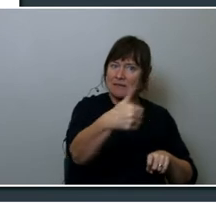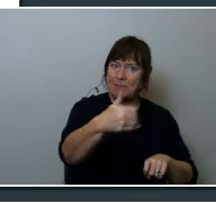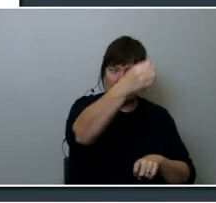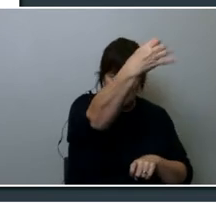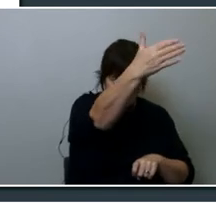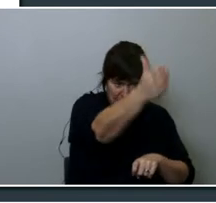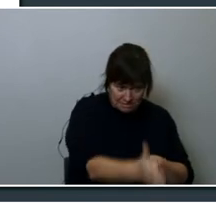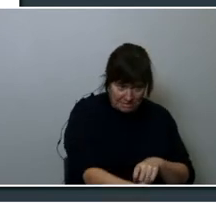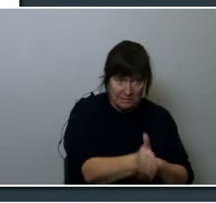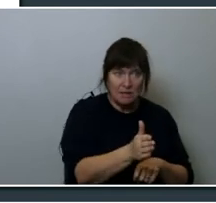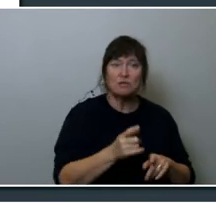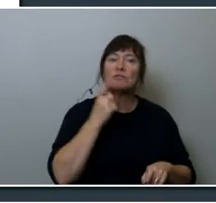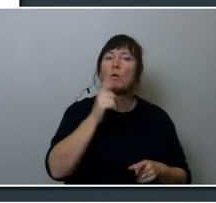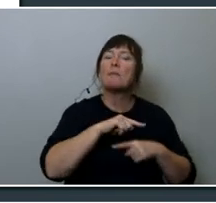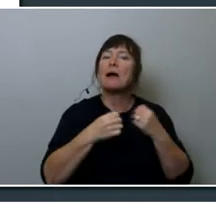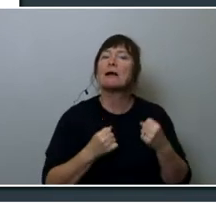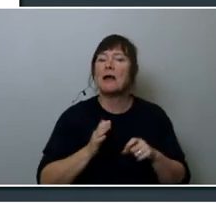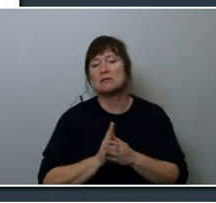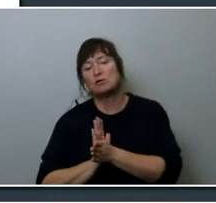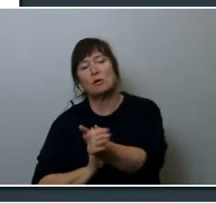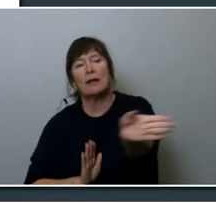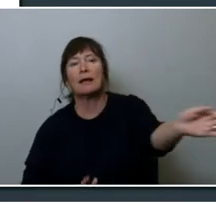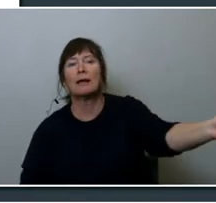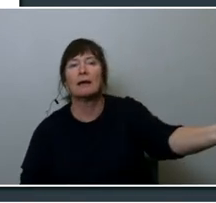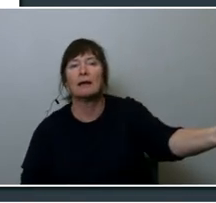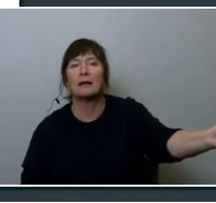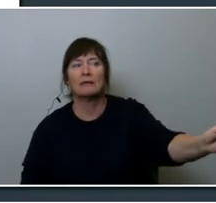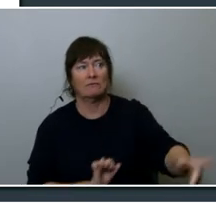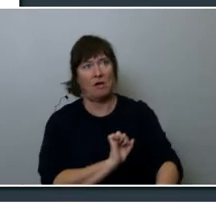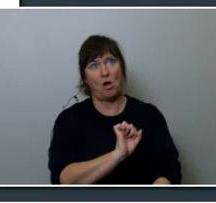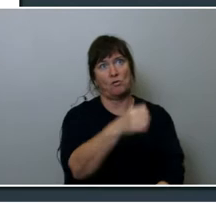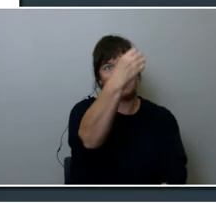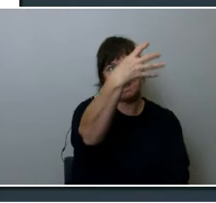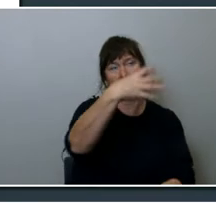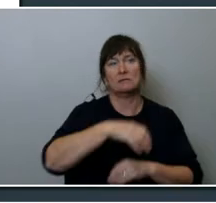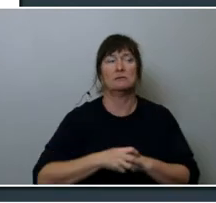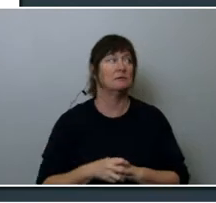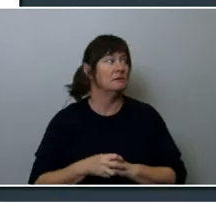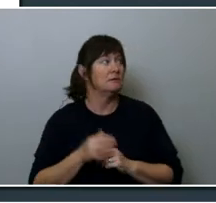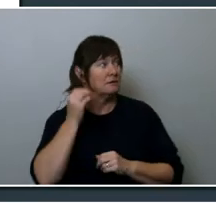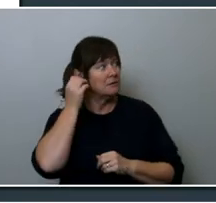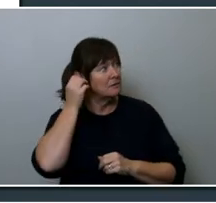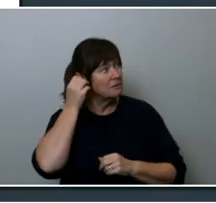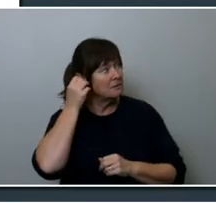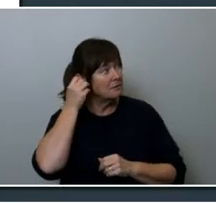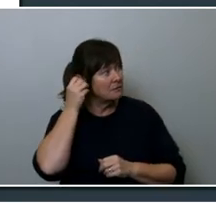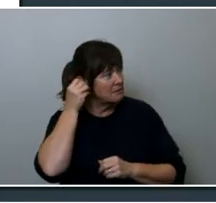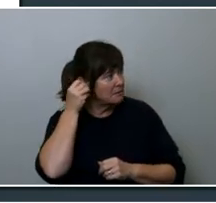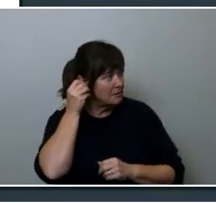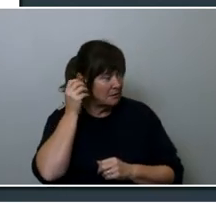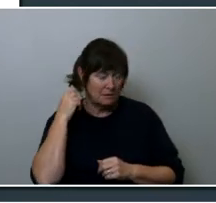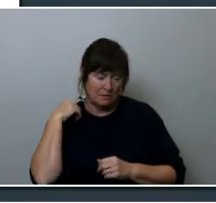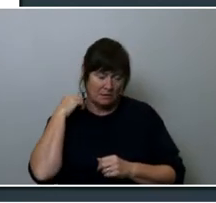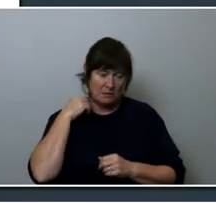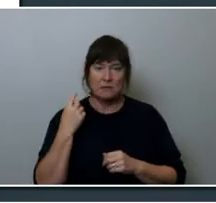means that they don't have to worry about cars when they're turning at the lights. So this is another idea, timed